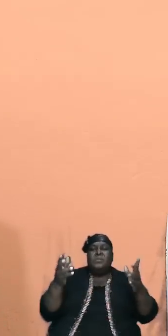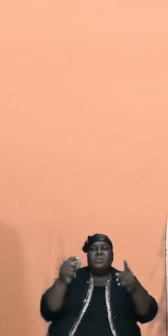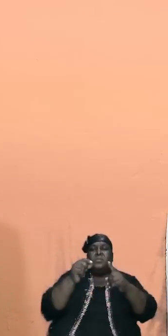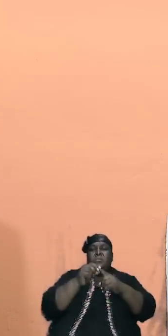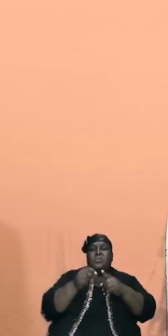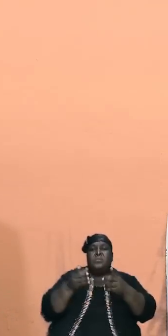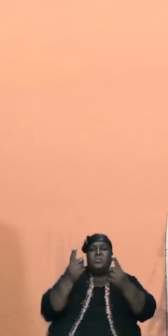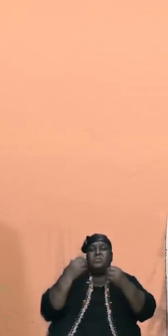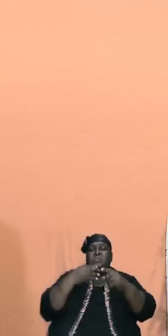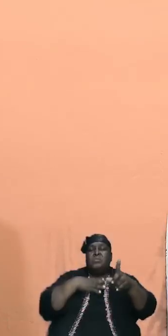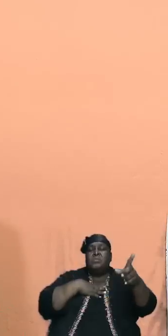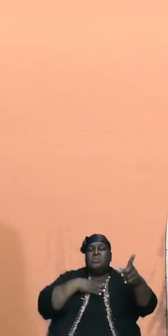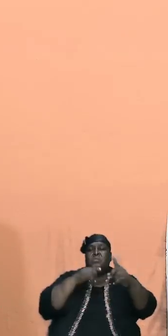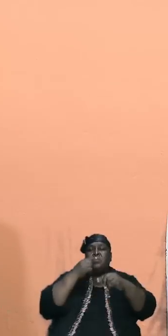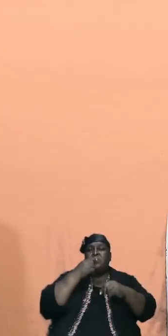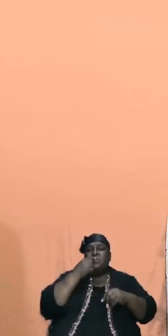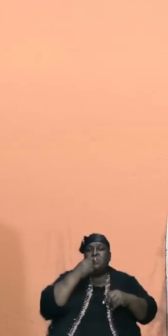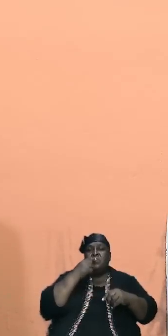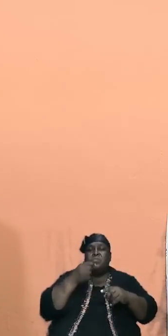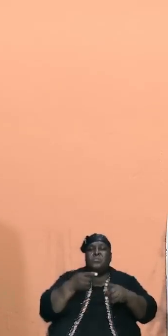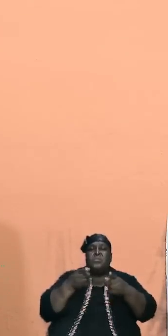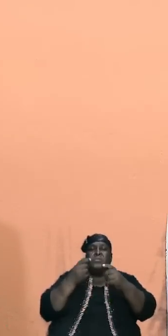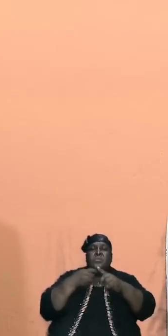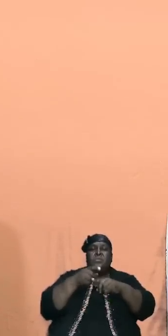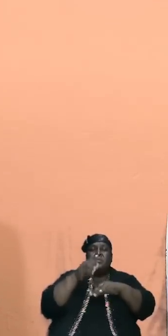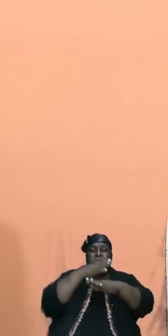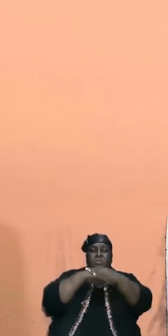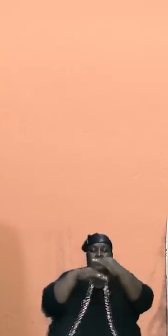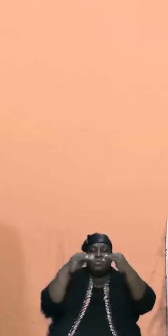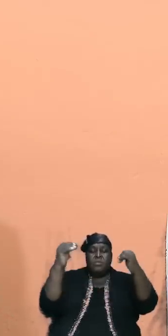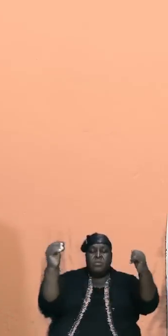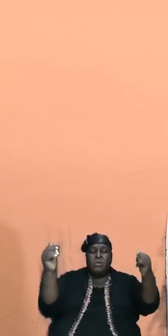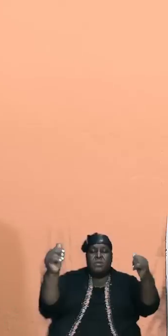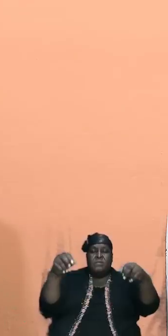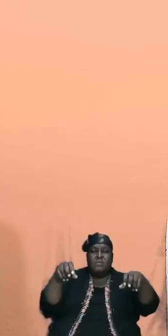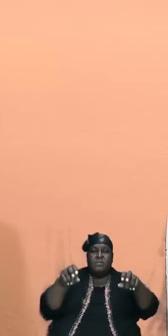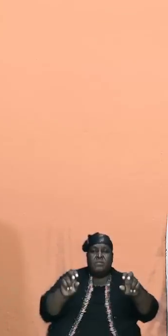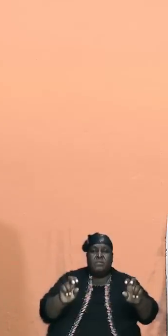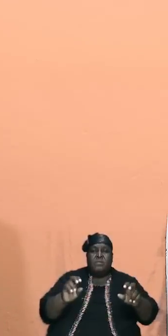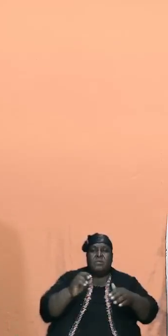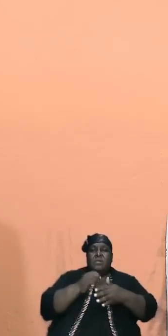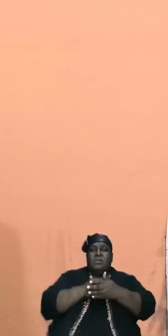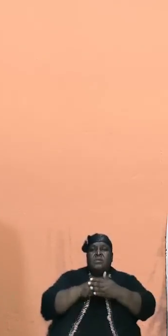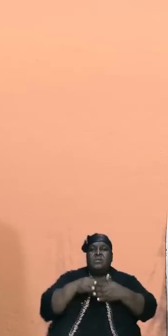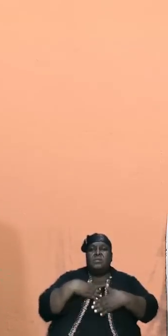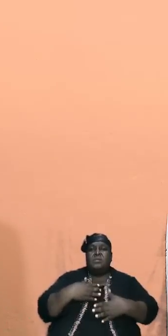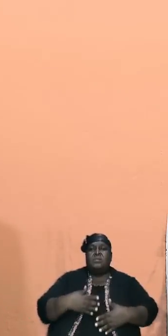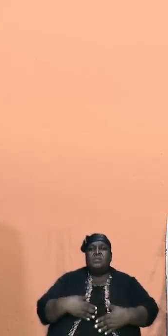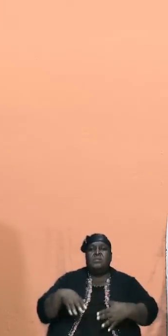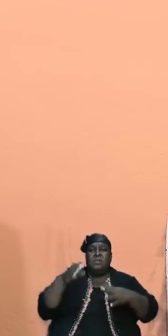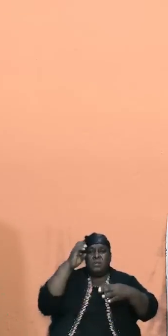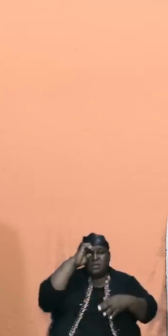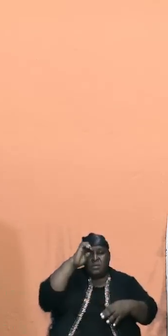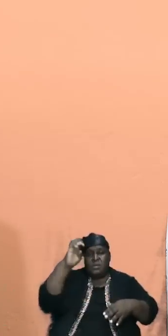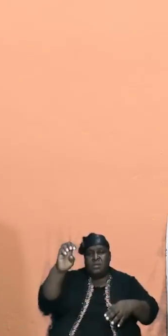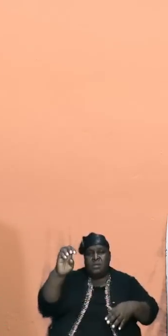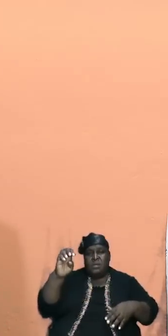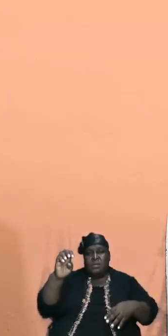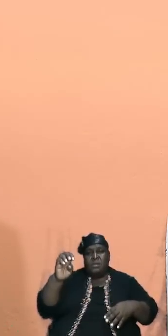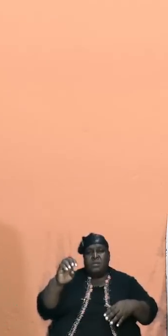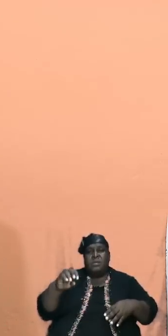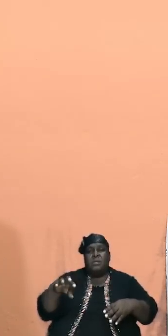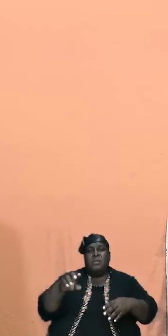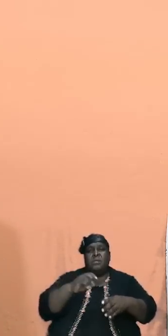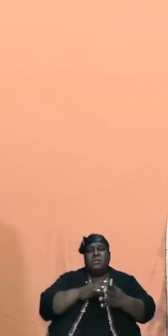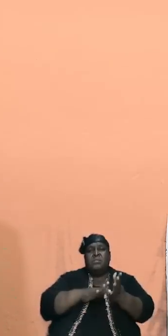comes from my mouth tonight will come from heaven's throne, and that somebody will leave edified, somebody will leave this